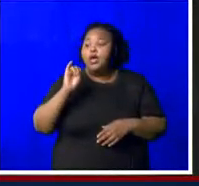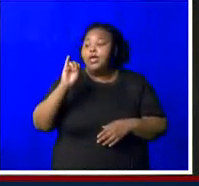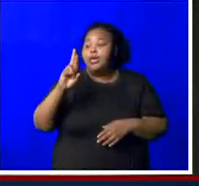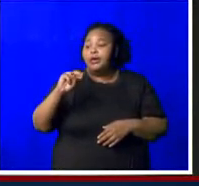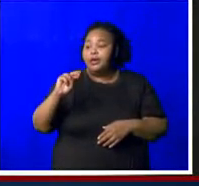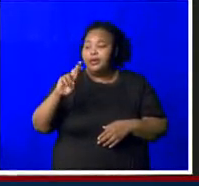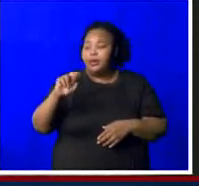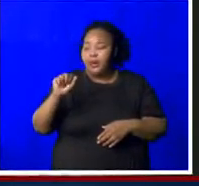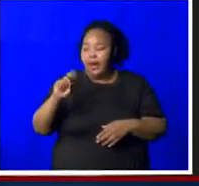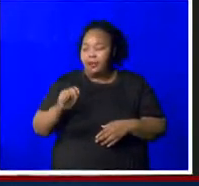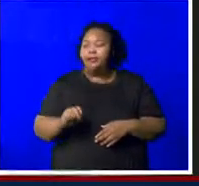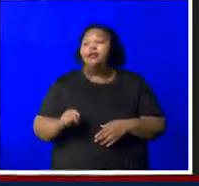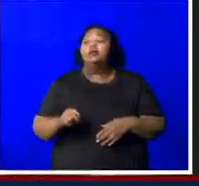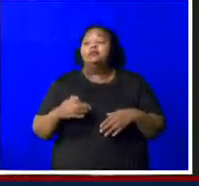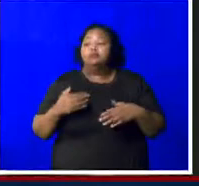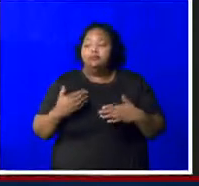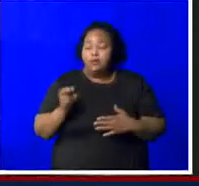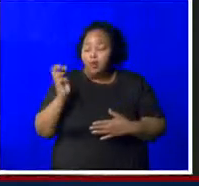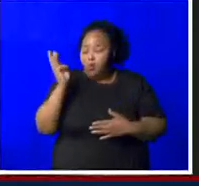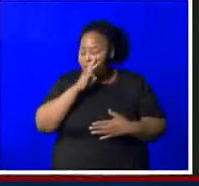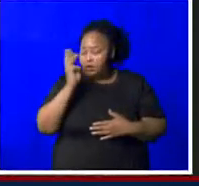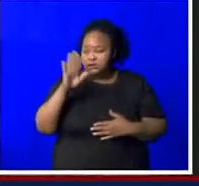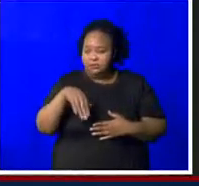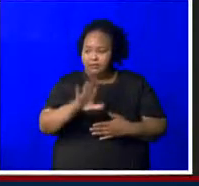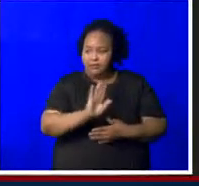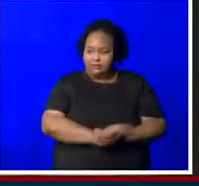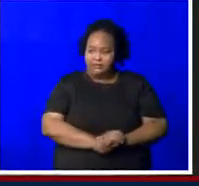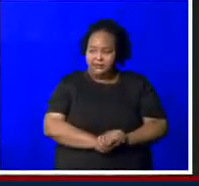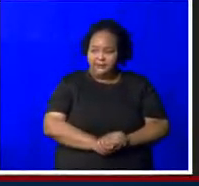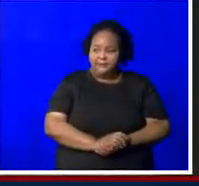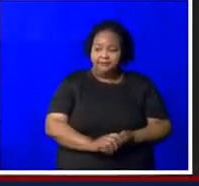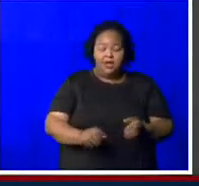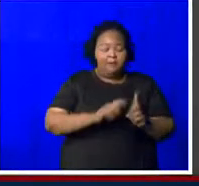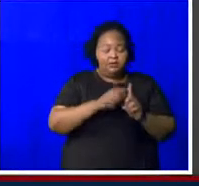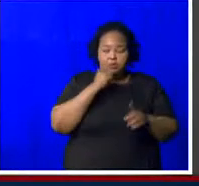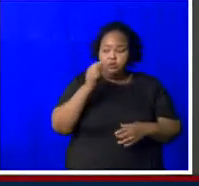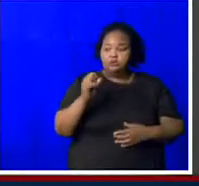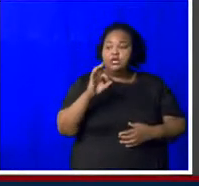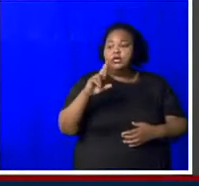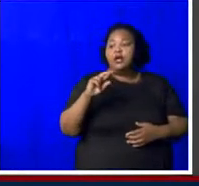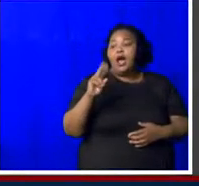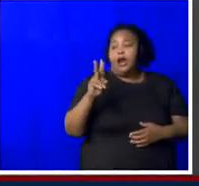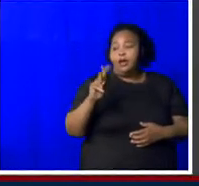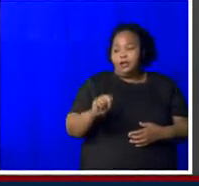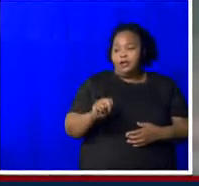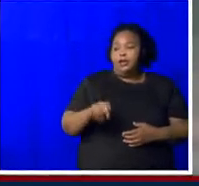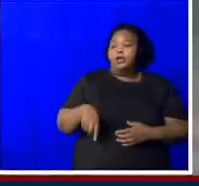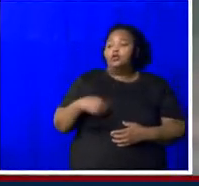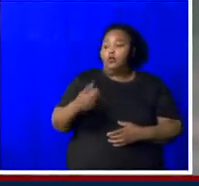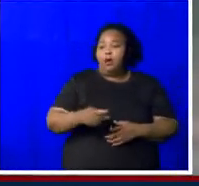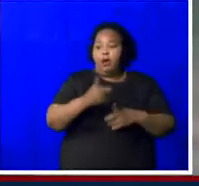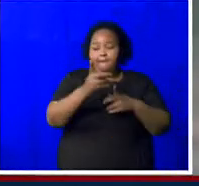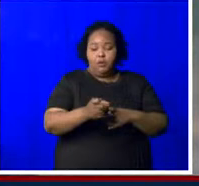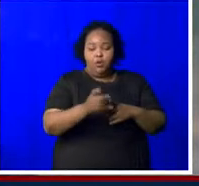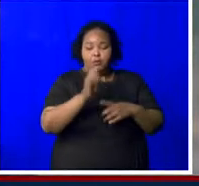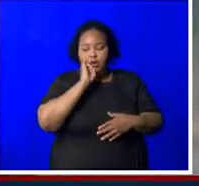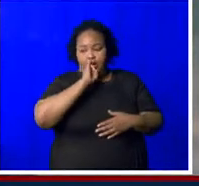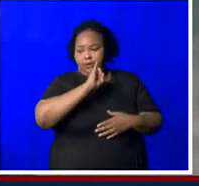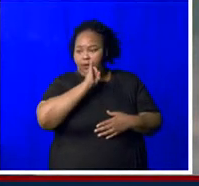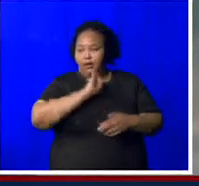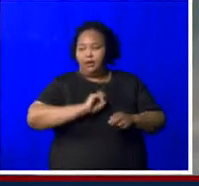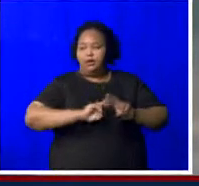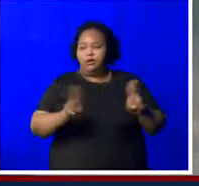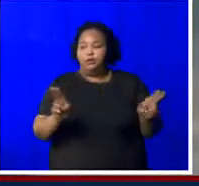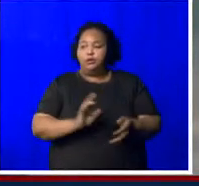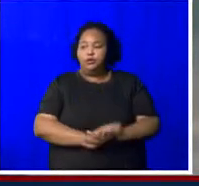Olaf Scholz uthi live leIran lingalinge lilokothe nekuchubeka nekugadla live lakaIsrael.